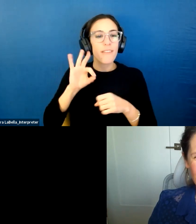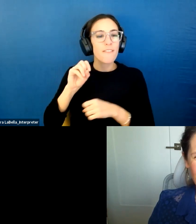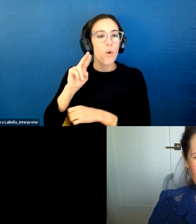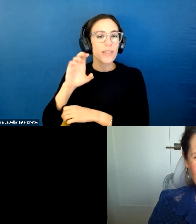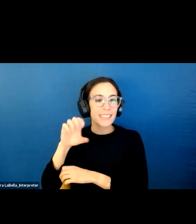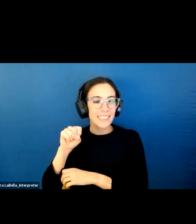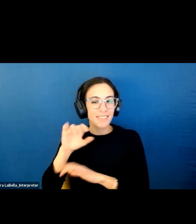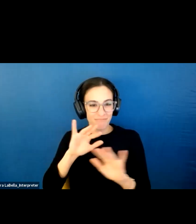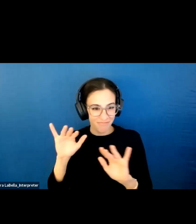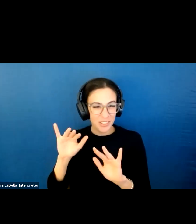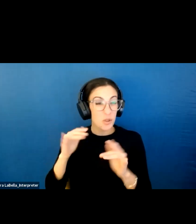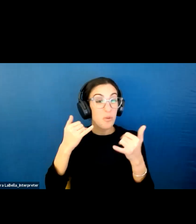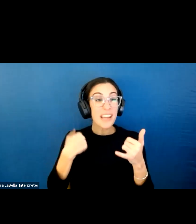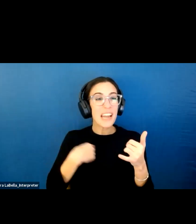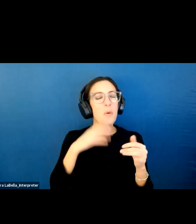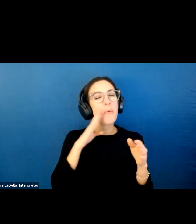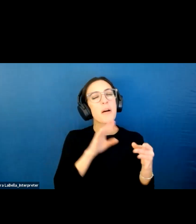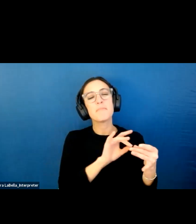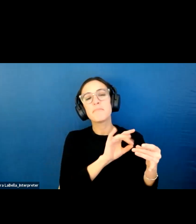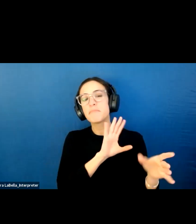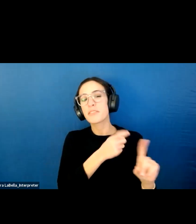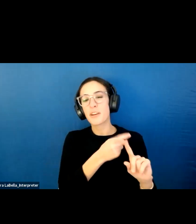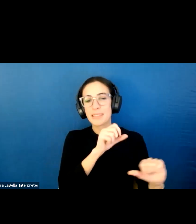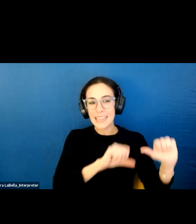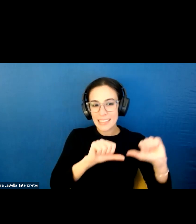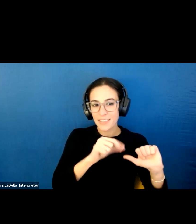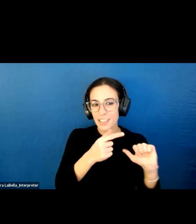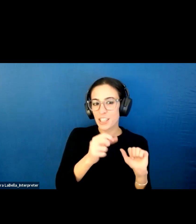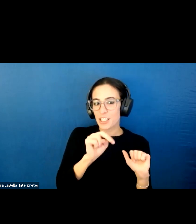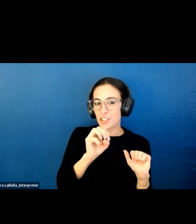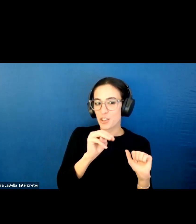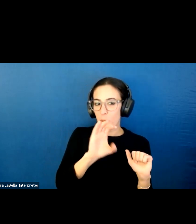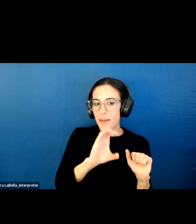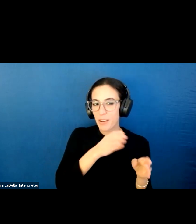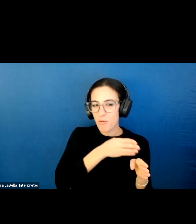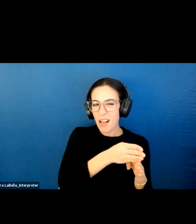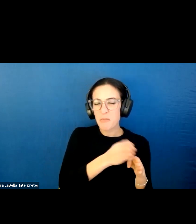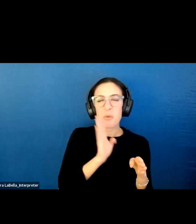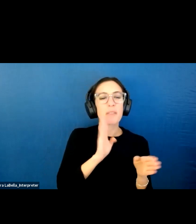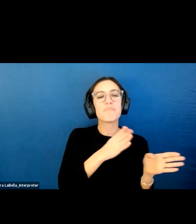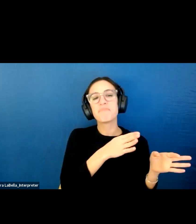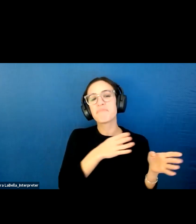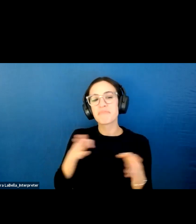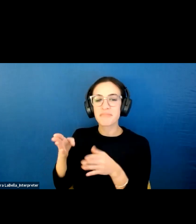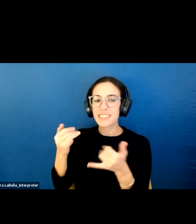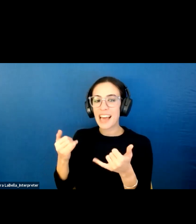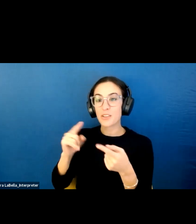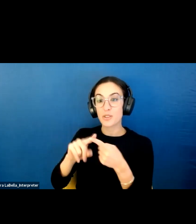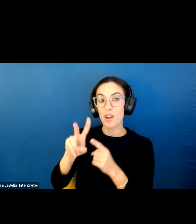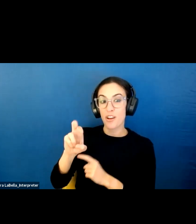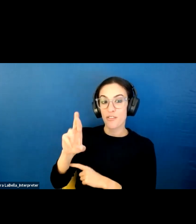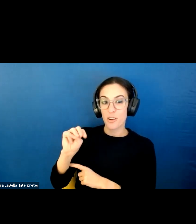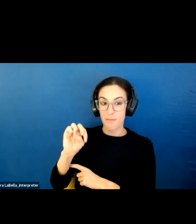now out of the scientific and particularly the genomic realm. And we are going to look at Vermont. And so if you've been with us through the past